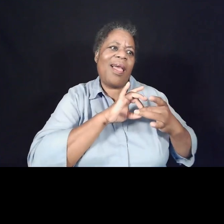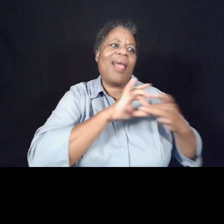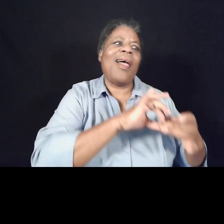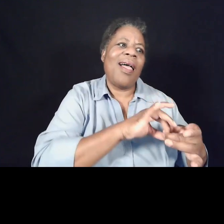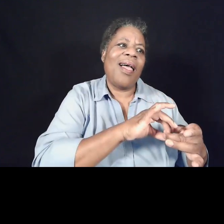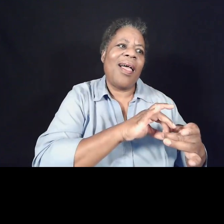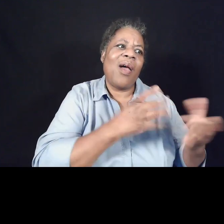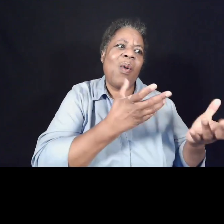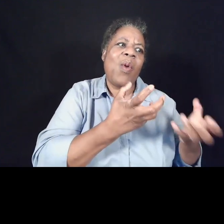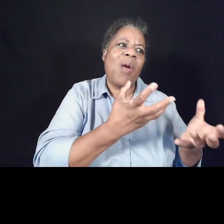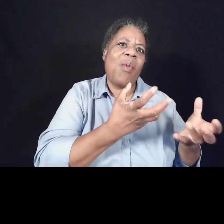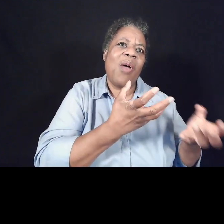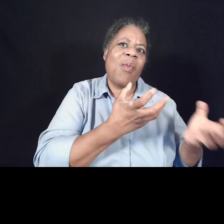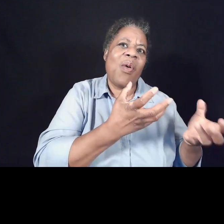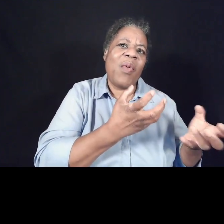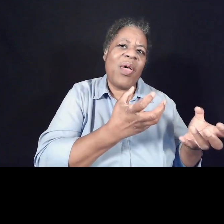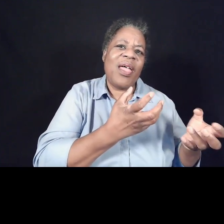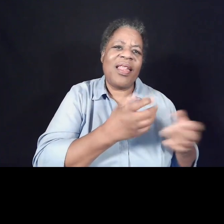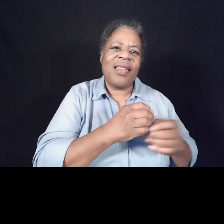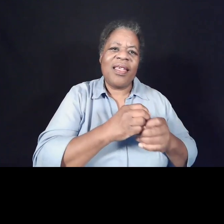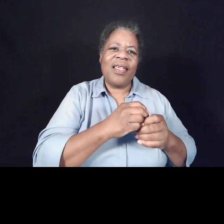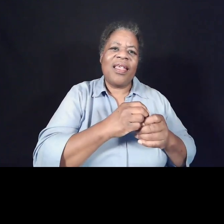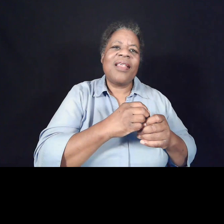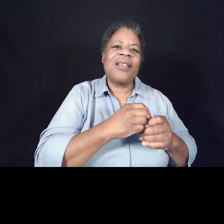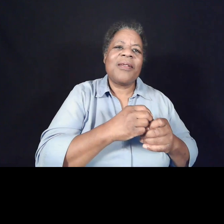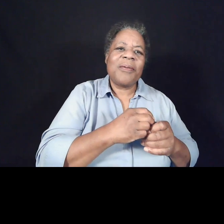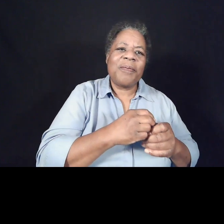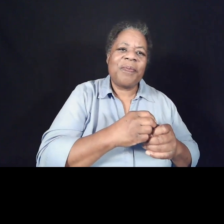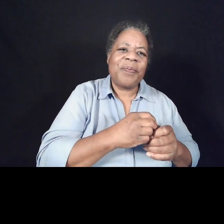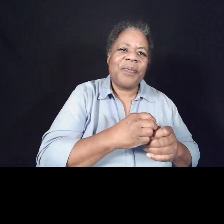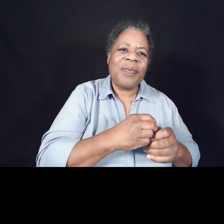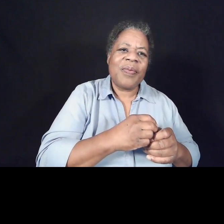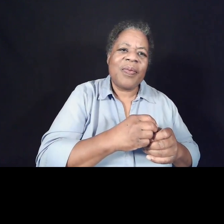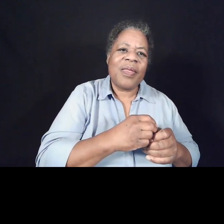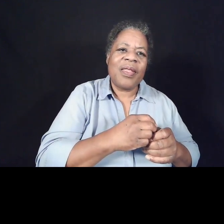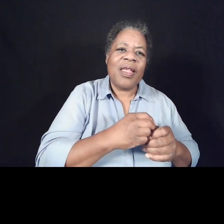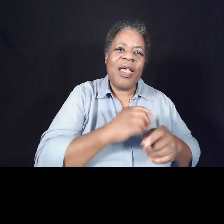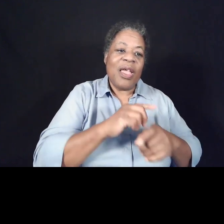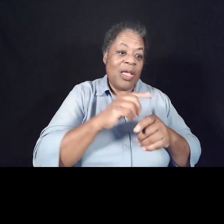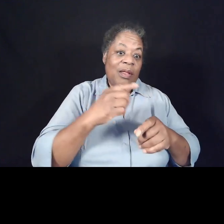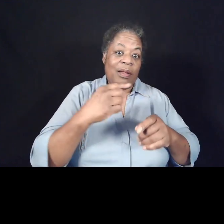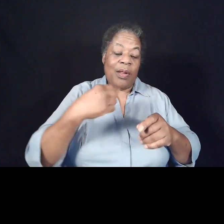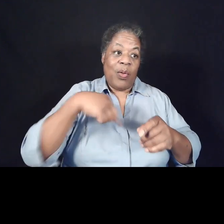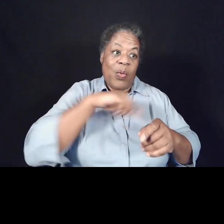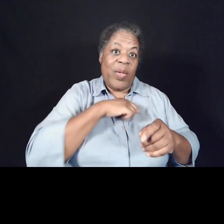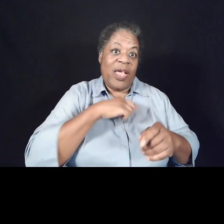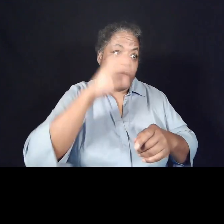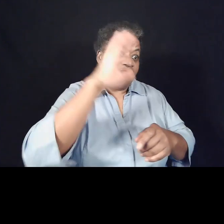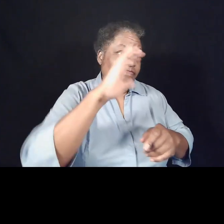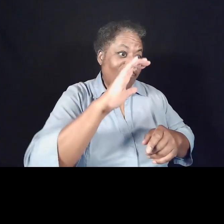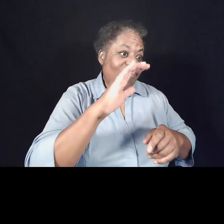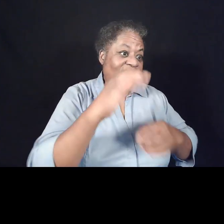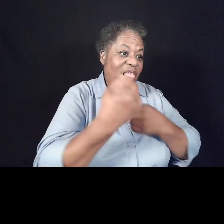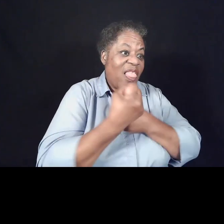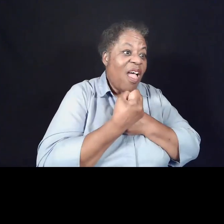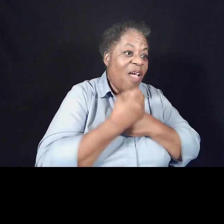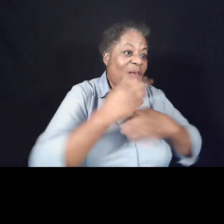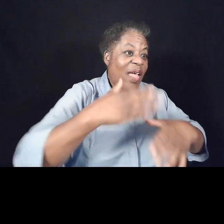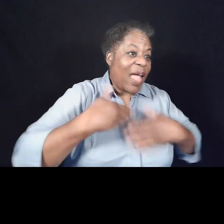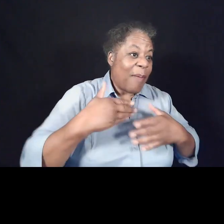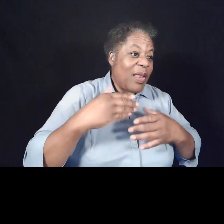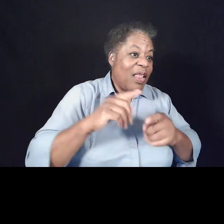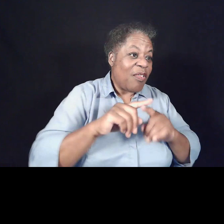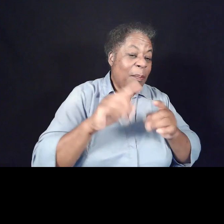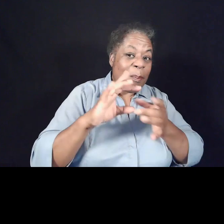You see, worldliness is what we're left with when we go looking for happiness or love or meaning apart from God.